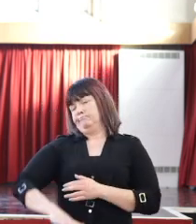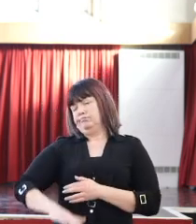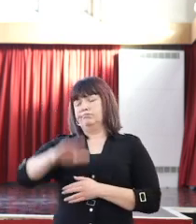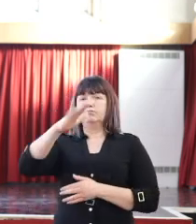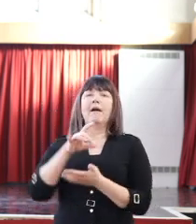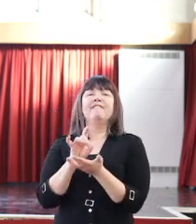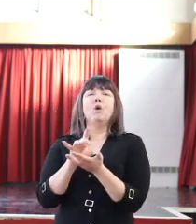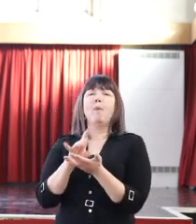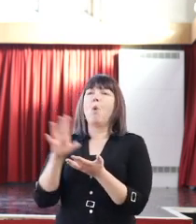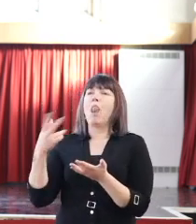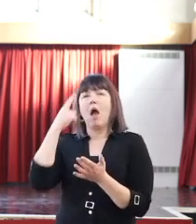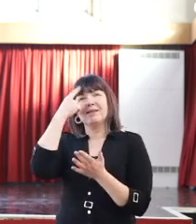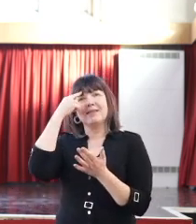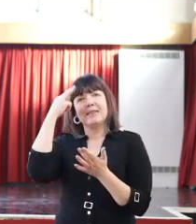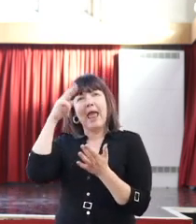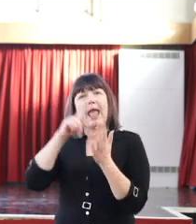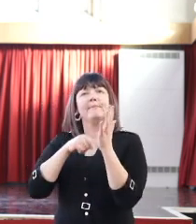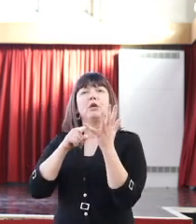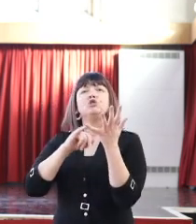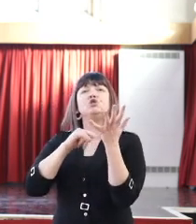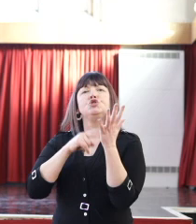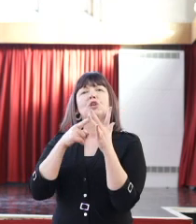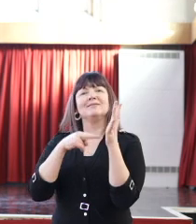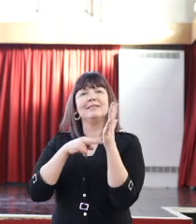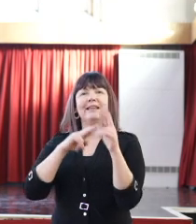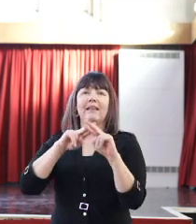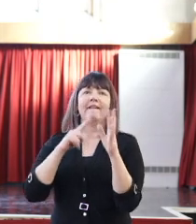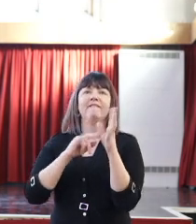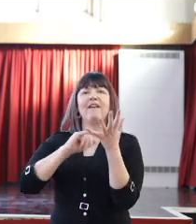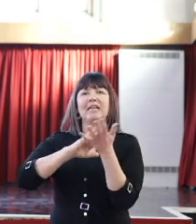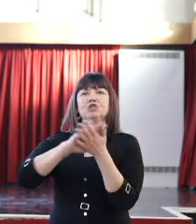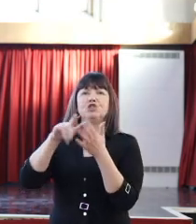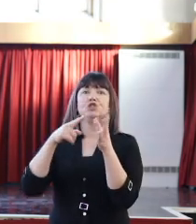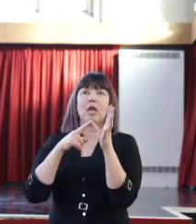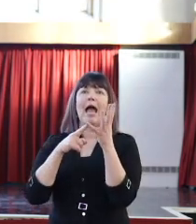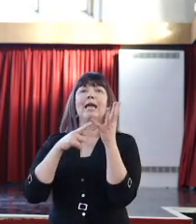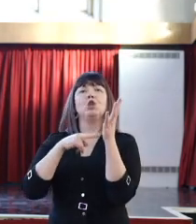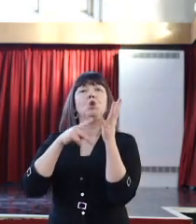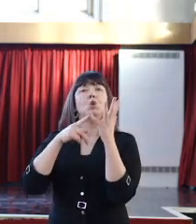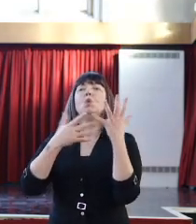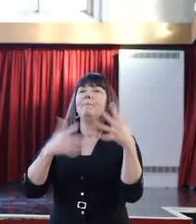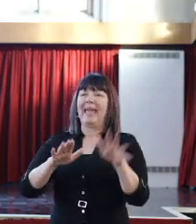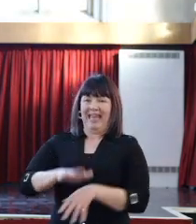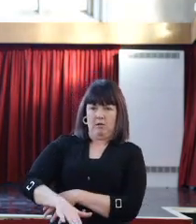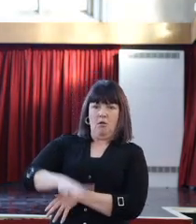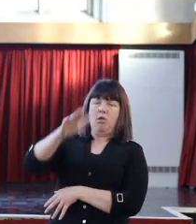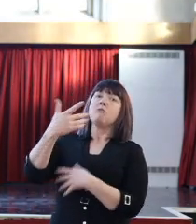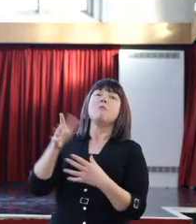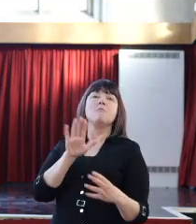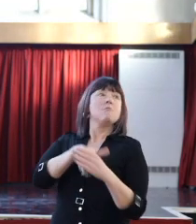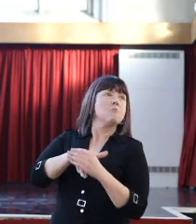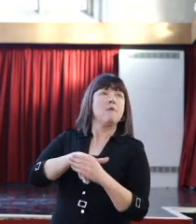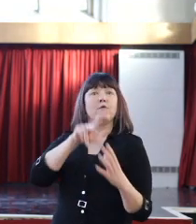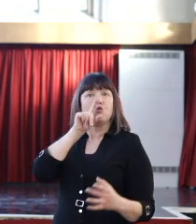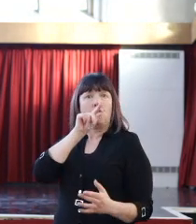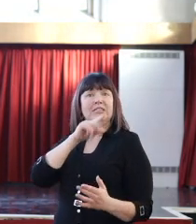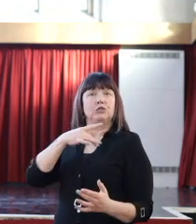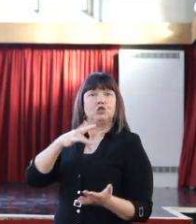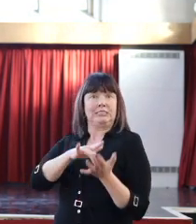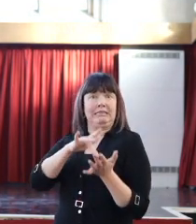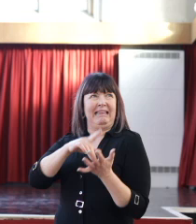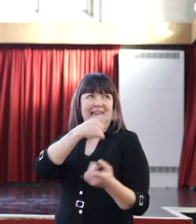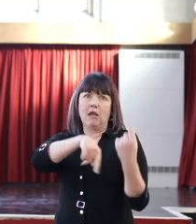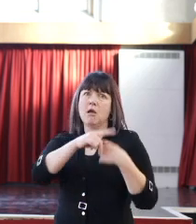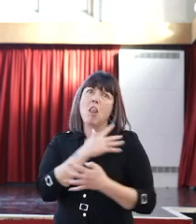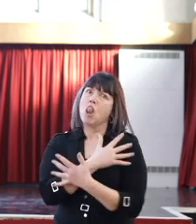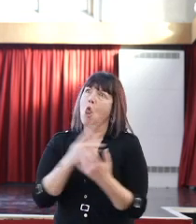Nigerian family, became Britain's first £1 million black player, although he received lots of racist and homophobic abuse at the time. In the